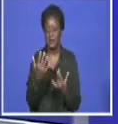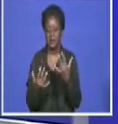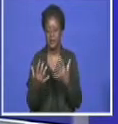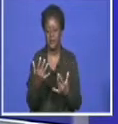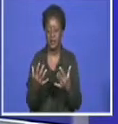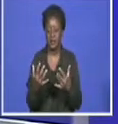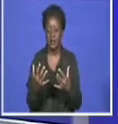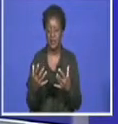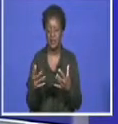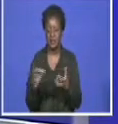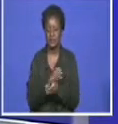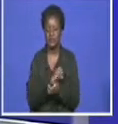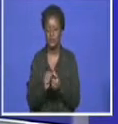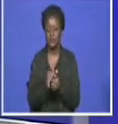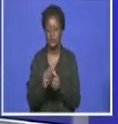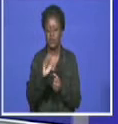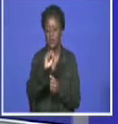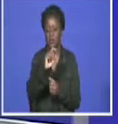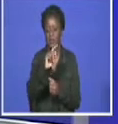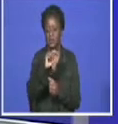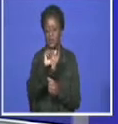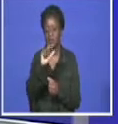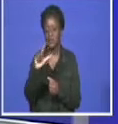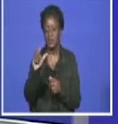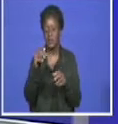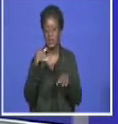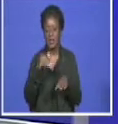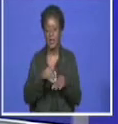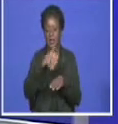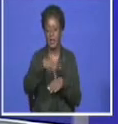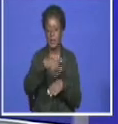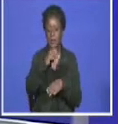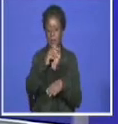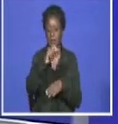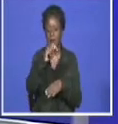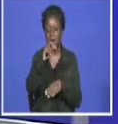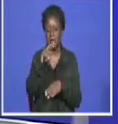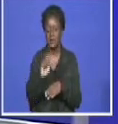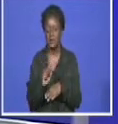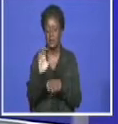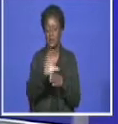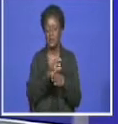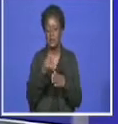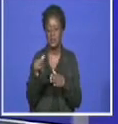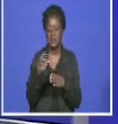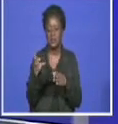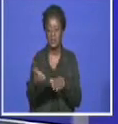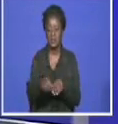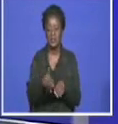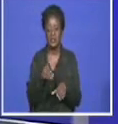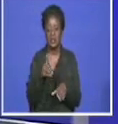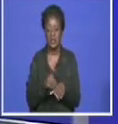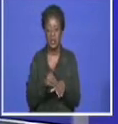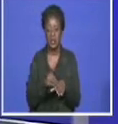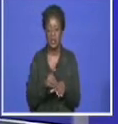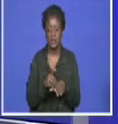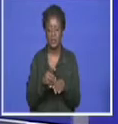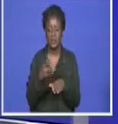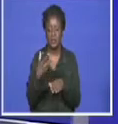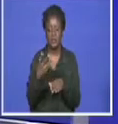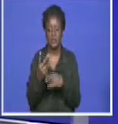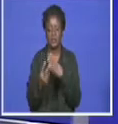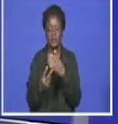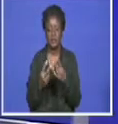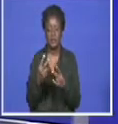hangout Portiski Dock. Charles Fisher begins our coverage tonight with the minister responsible visiting the charred East Bay